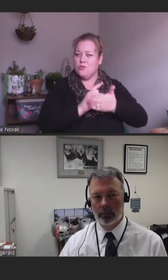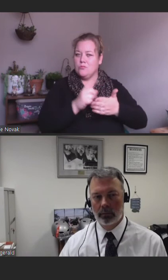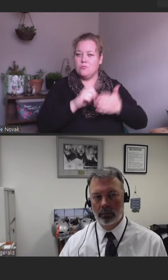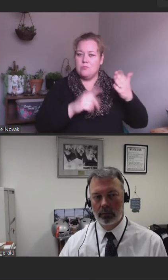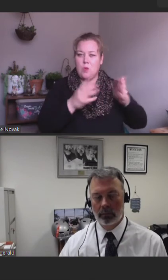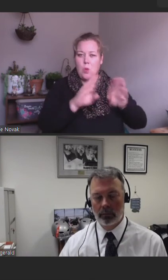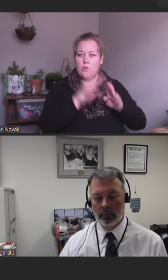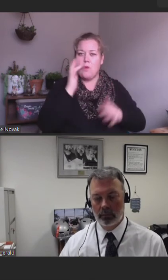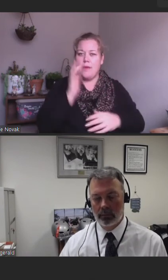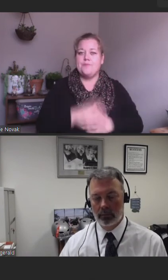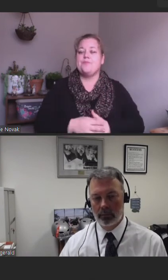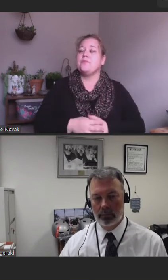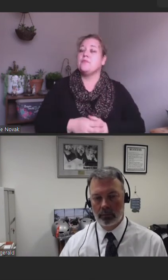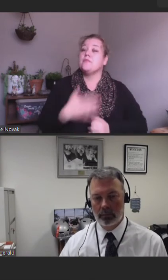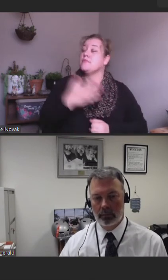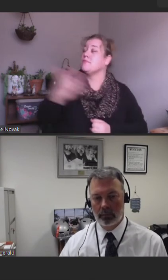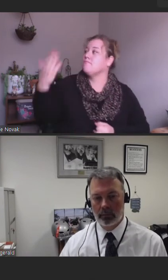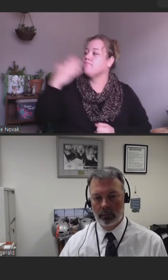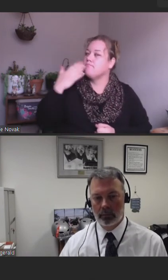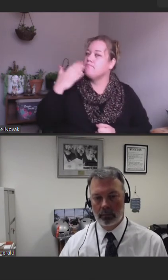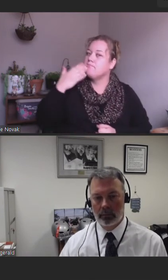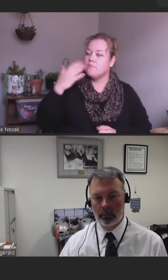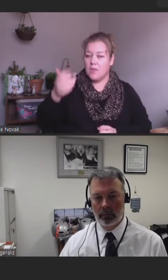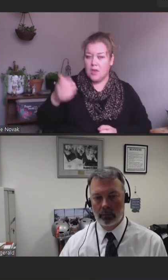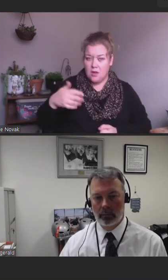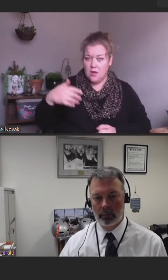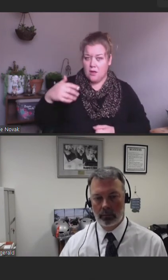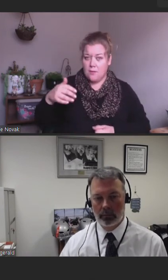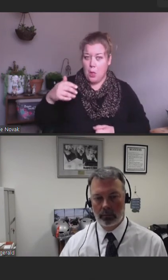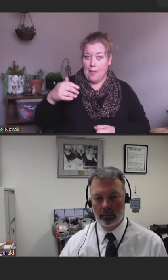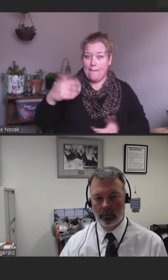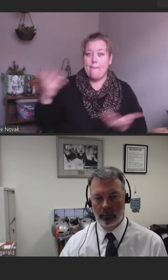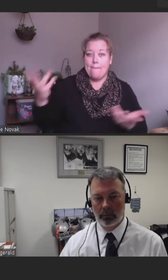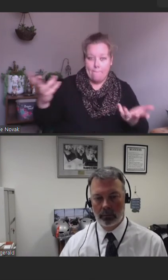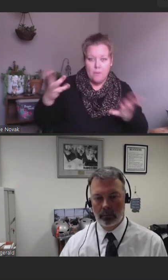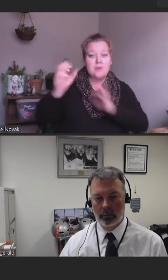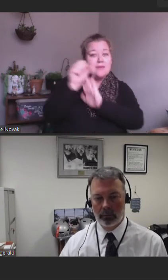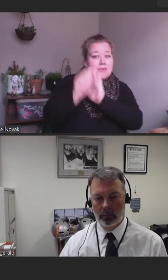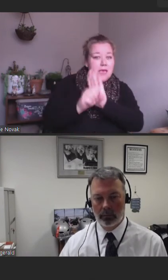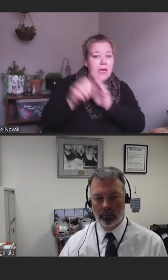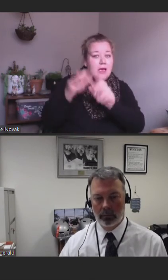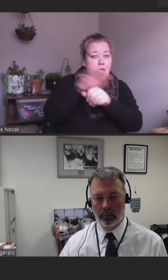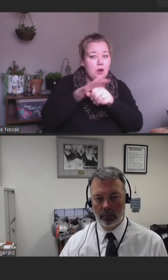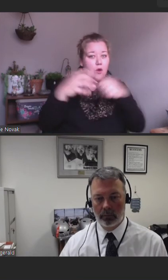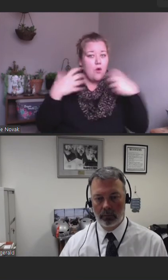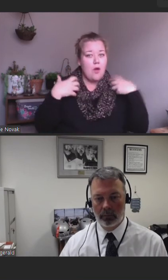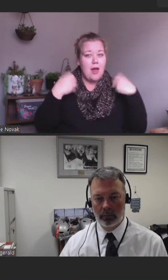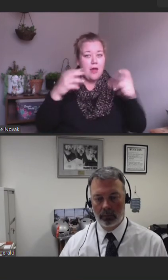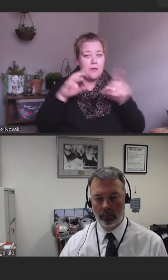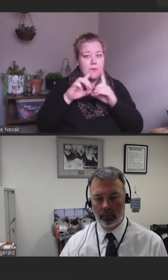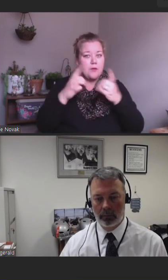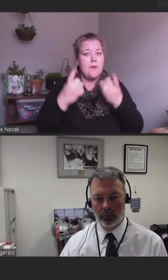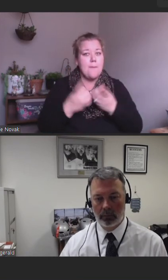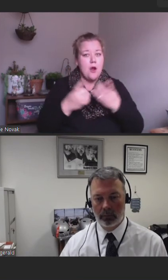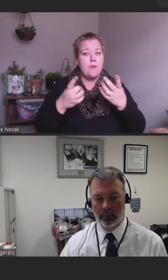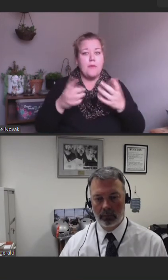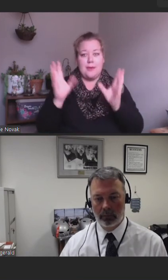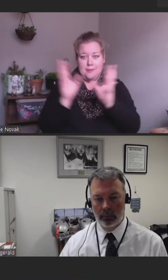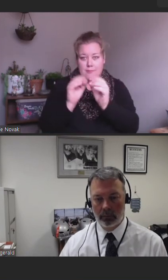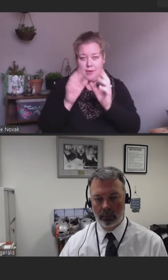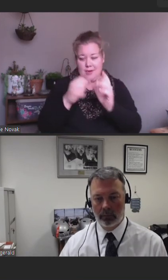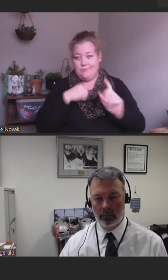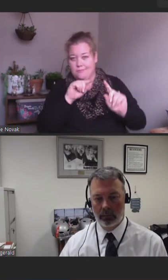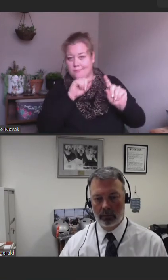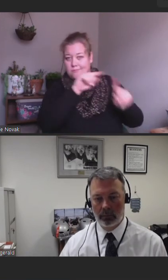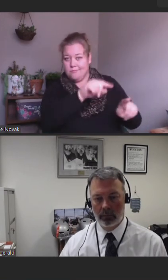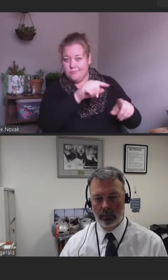Yeah, thanks for that question, Hope. I actually, because of a state and local health department session that I had to attend today, was not